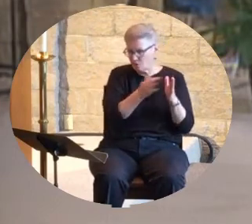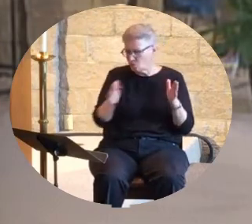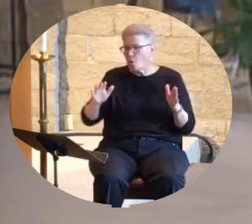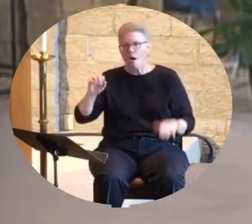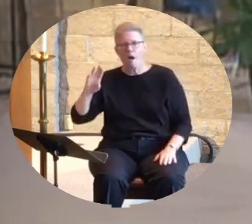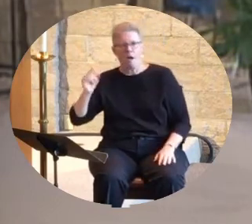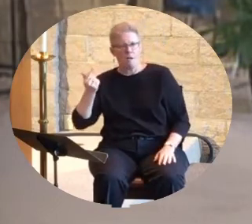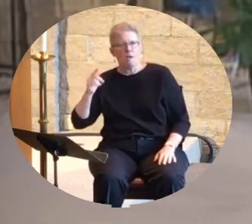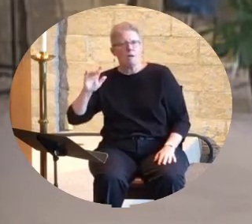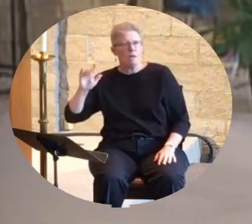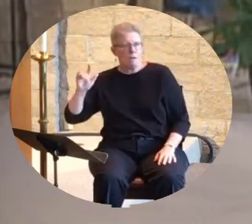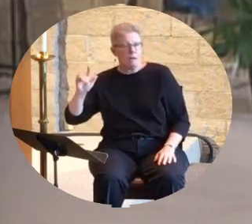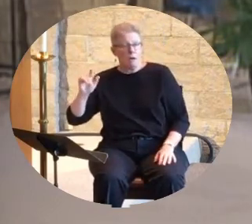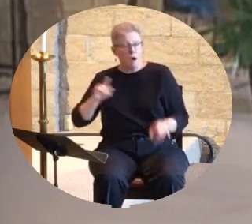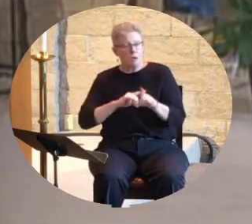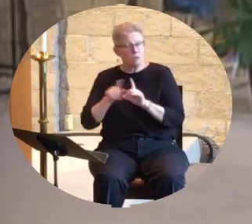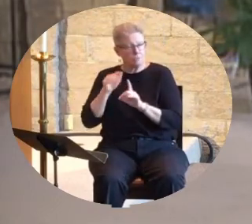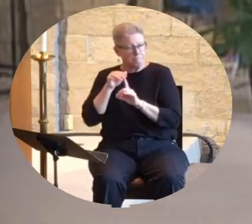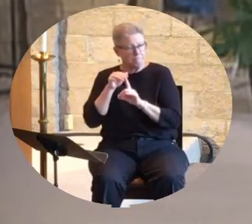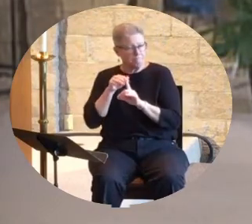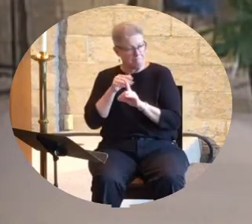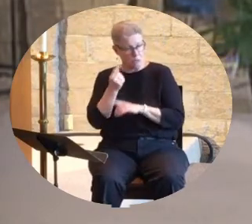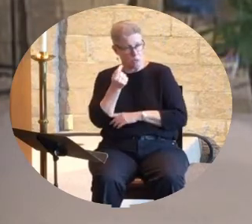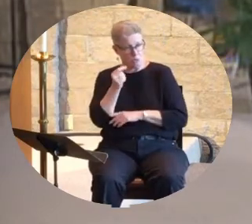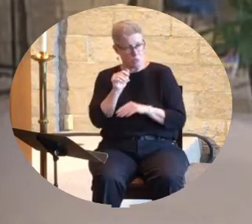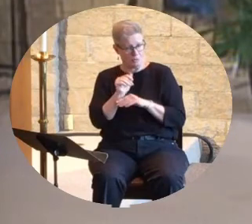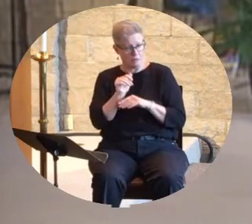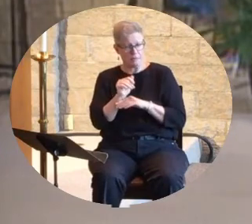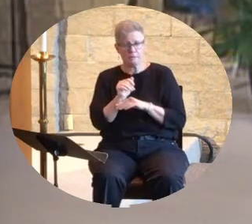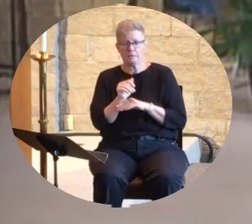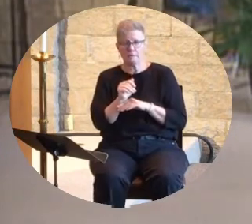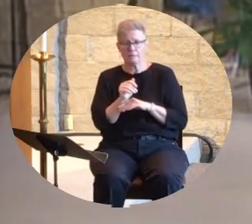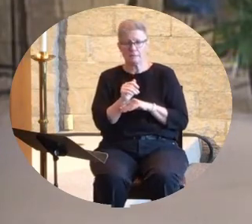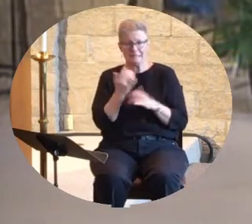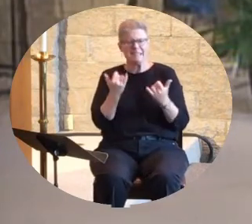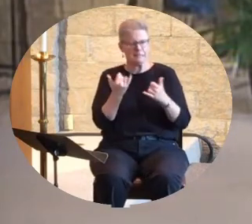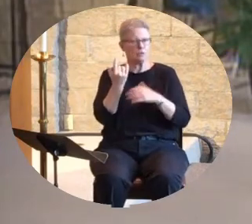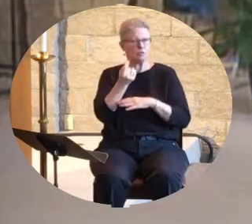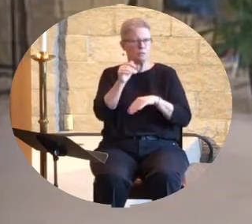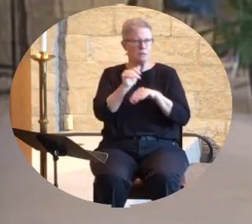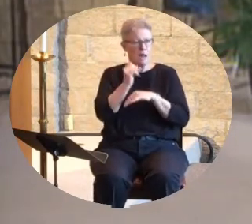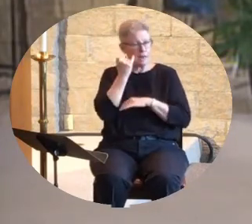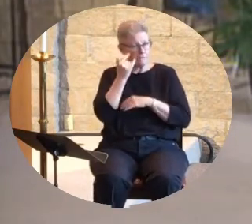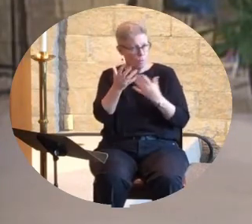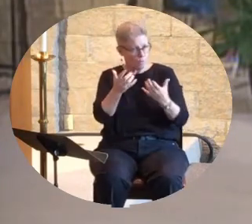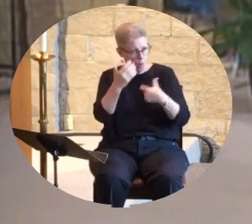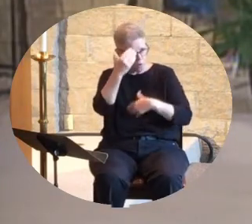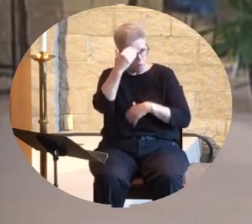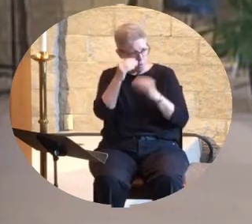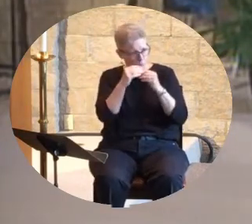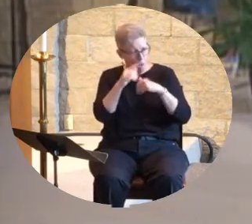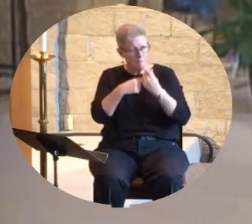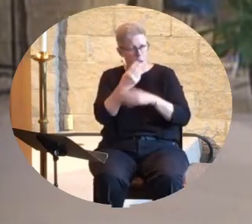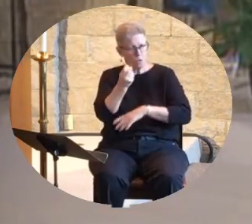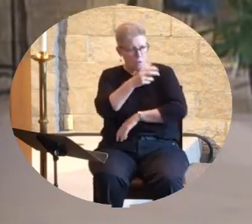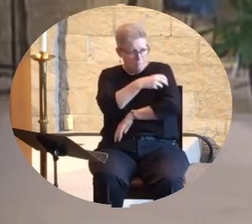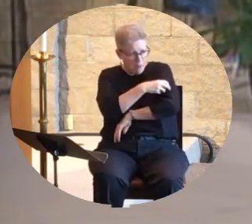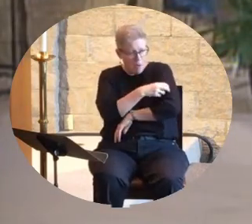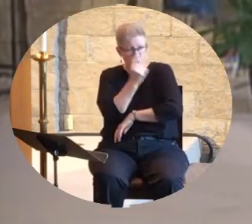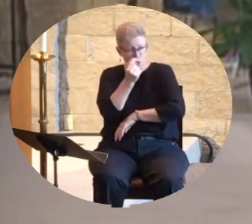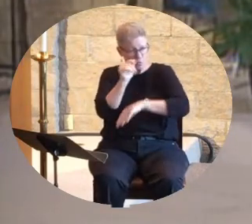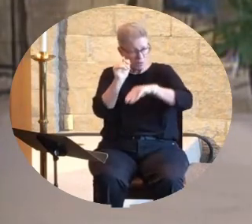Also, I want to remind you that this Tuesday evening, if you want a little bit more about the 12 powers, join me and Reverend Linda on Tuesday evening as